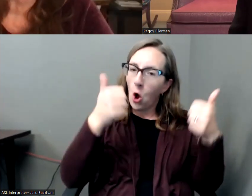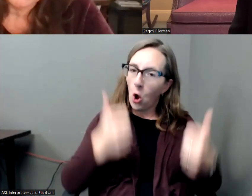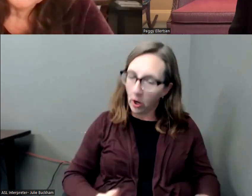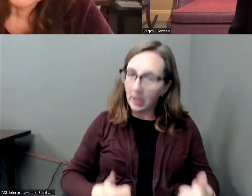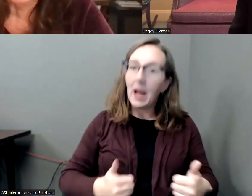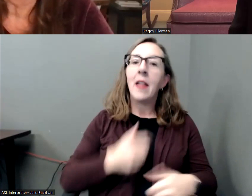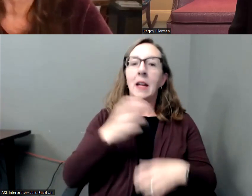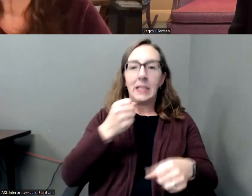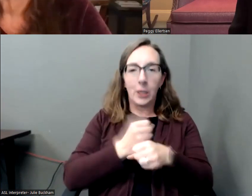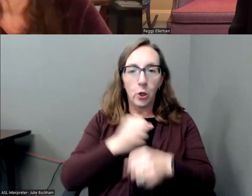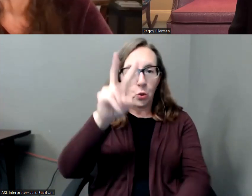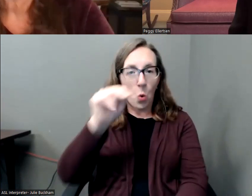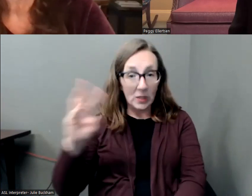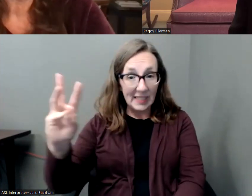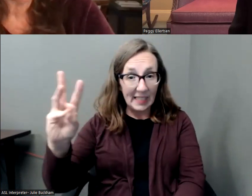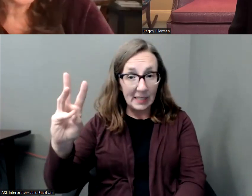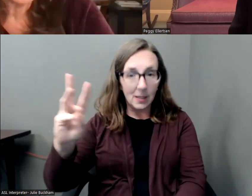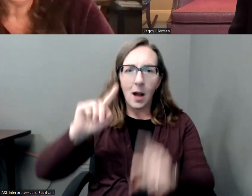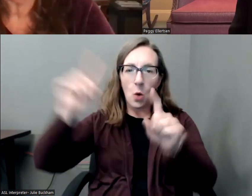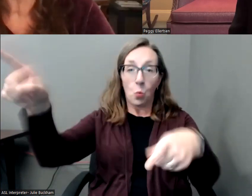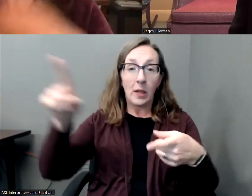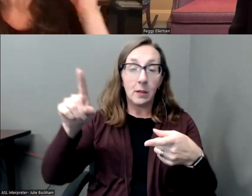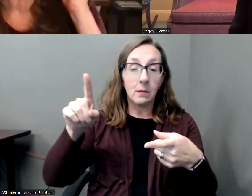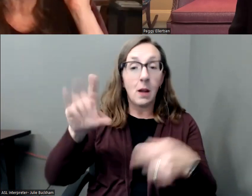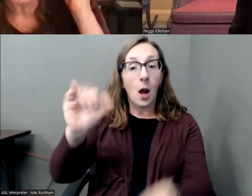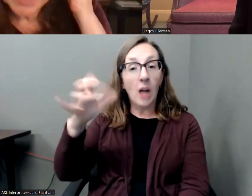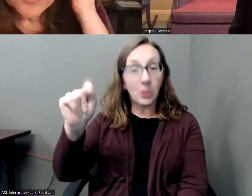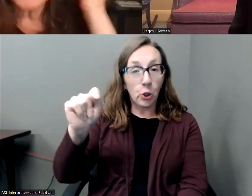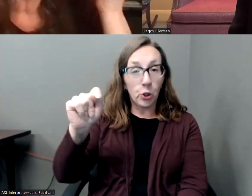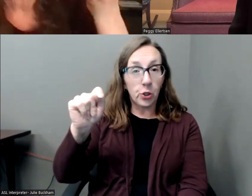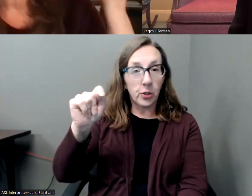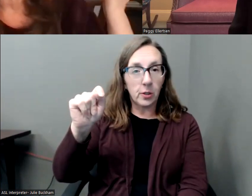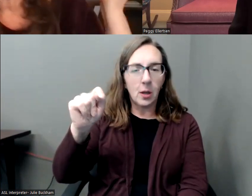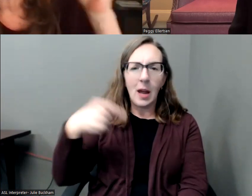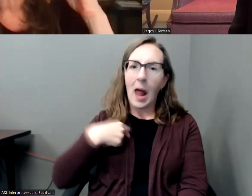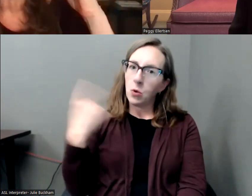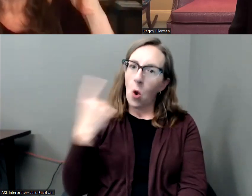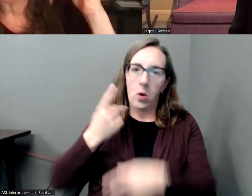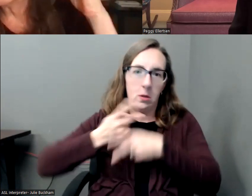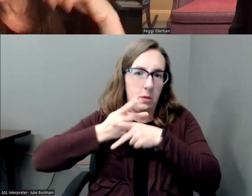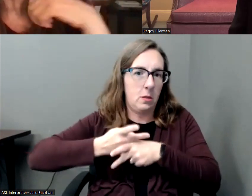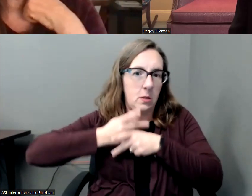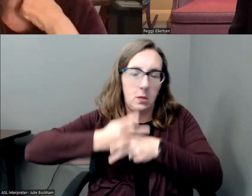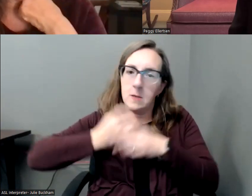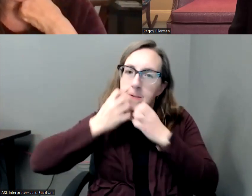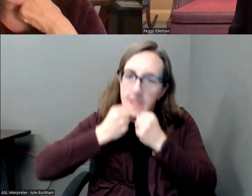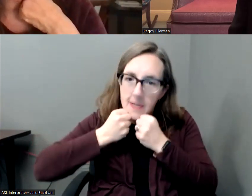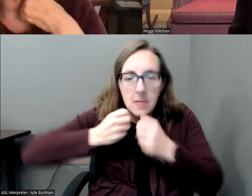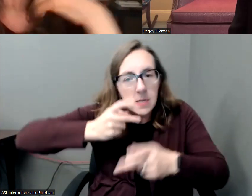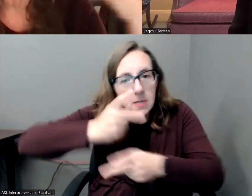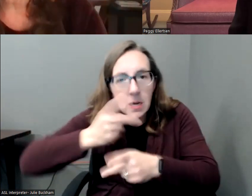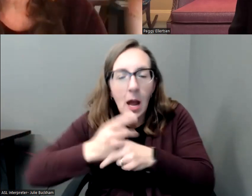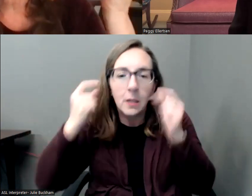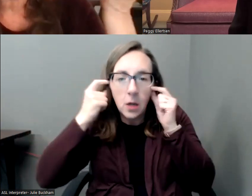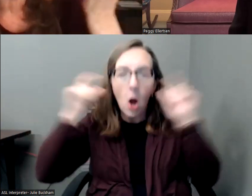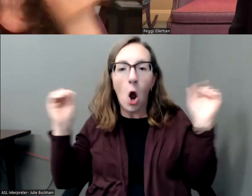was at a concert, and it was something very important to me. And I was always very careful about taking out my hearing aid and plugging my ear. And I said